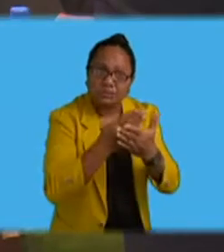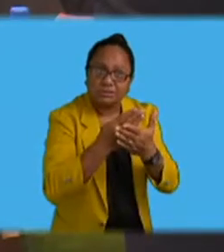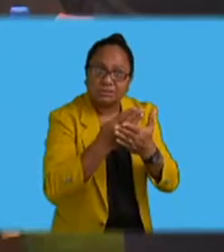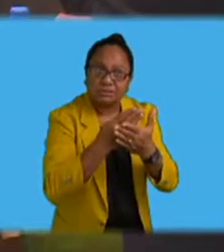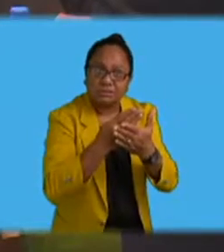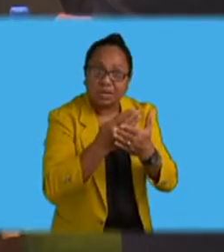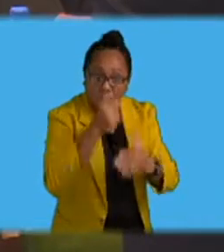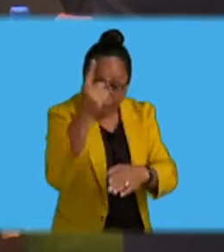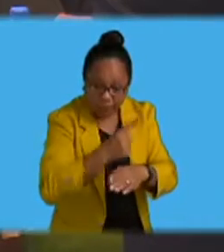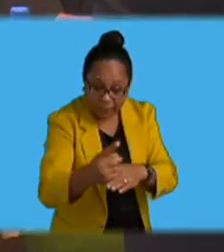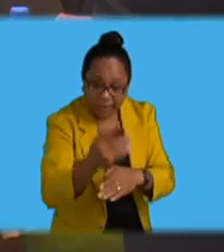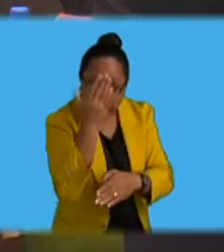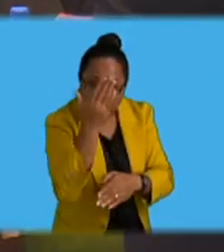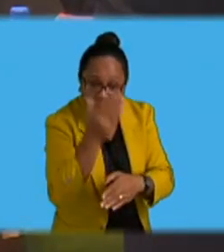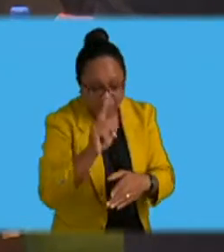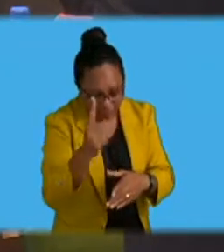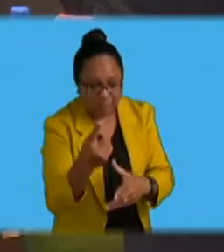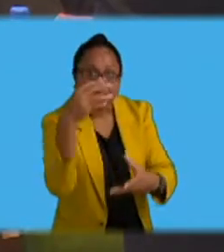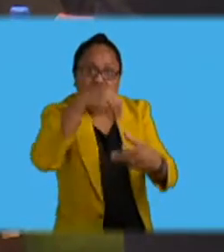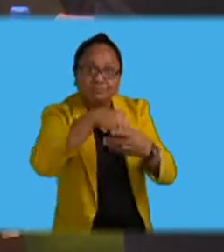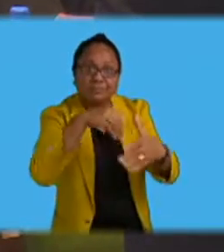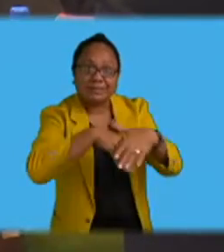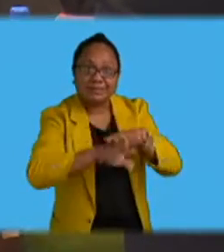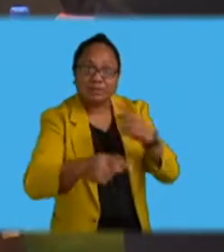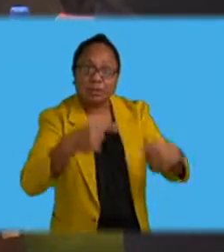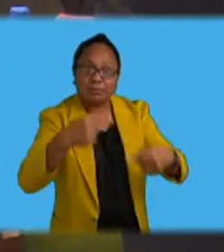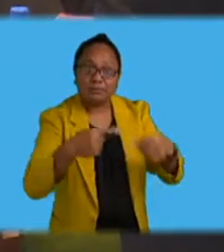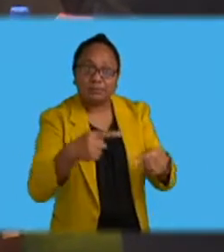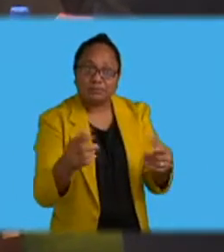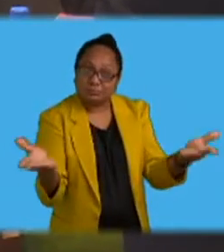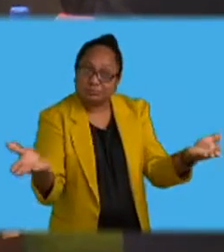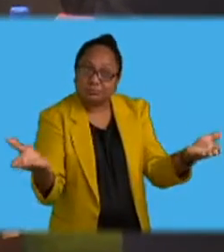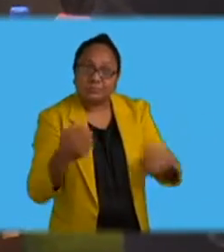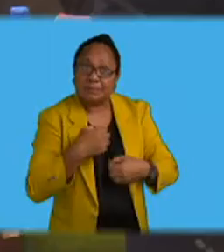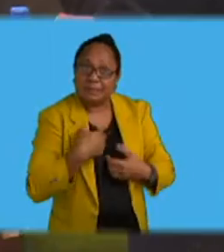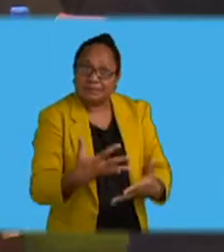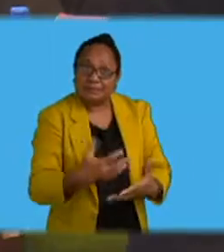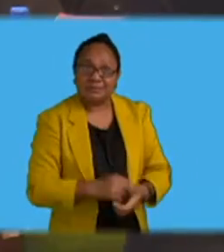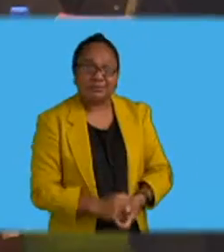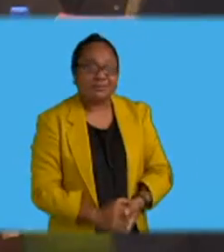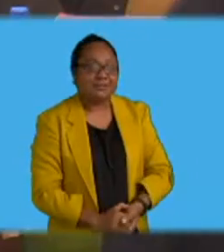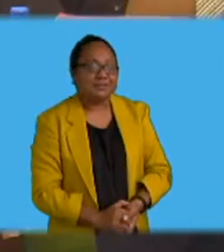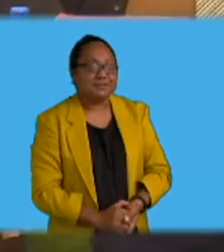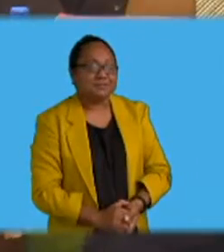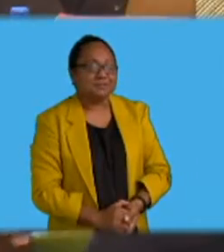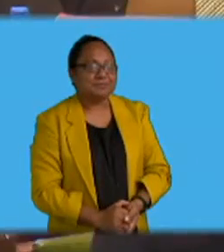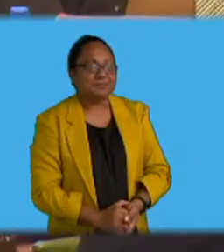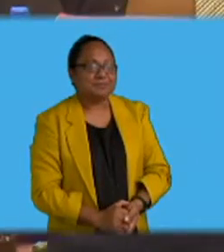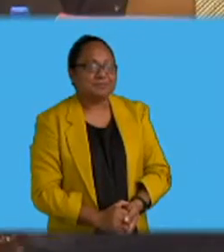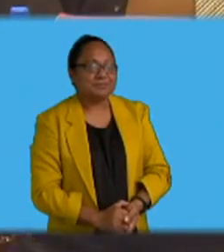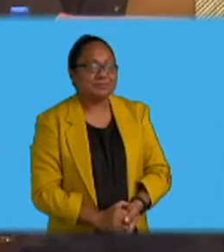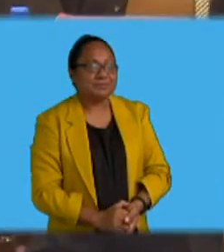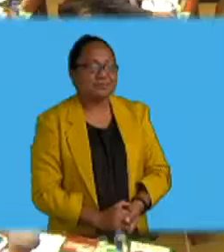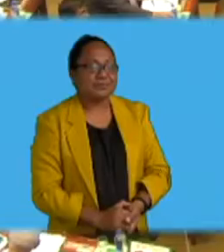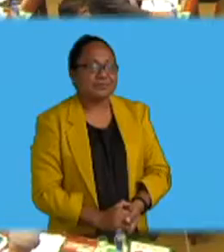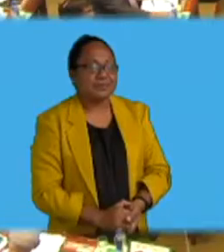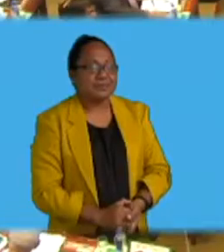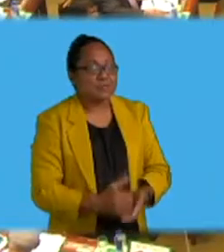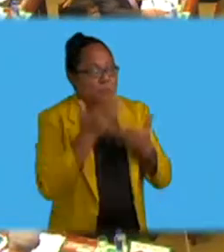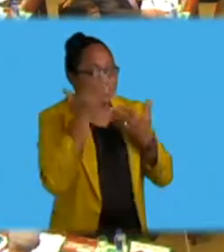week's notice participated and in this competition. It's an amazing achievement. Thank you. Thank you. I give the floor to the Honorable